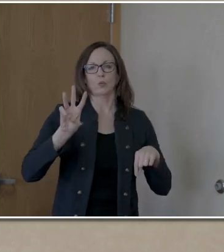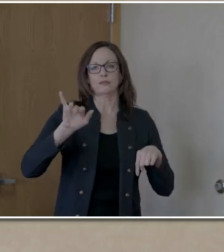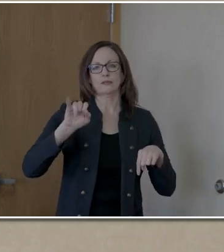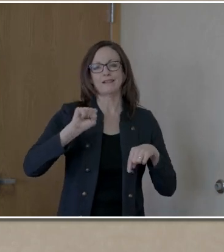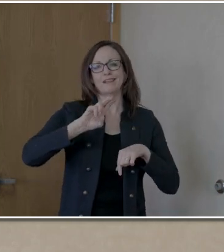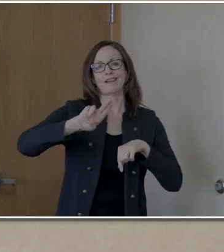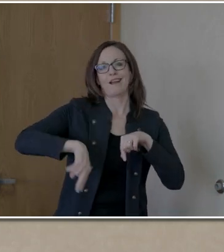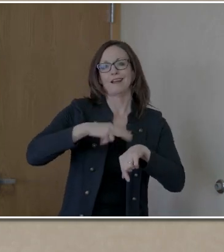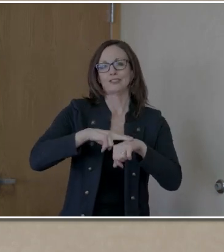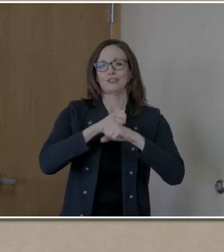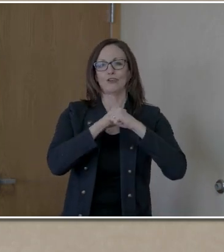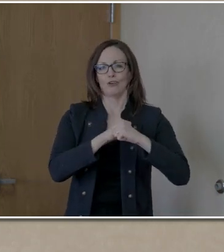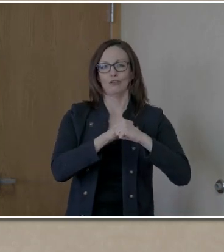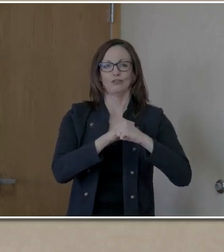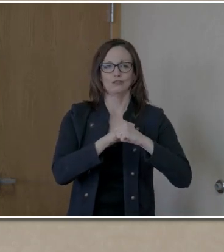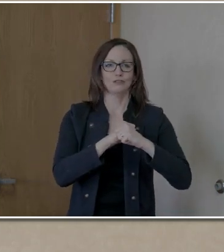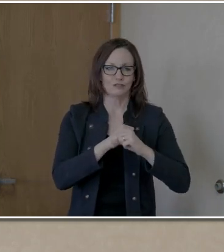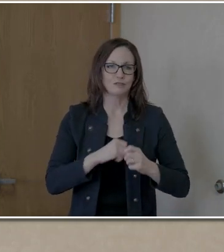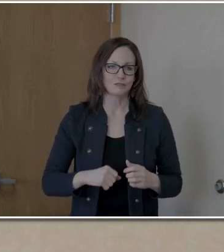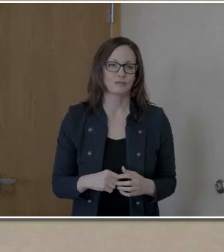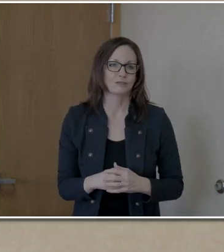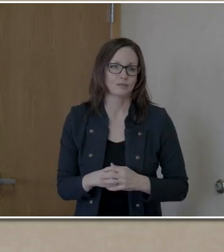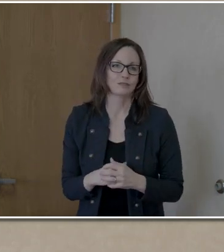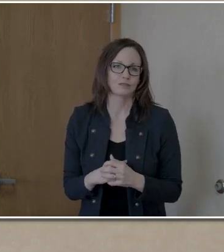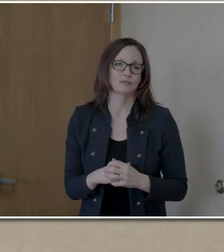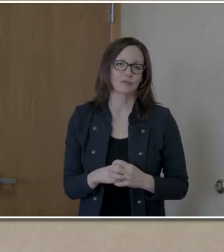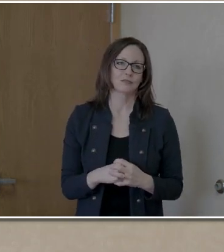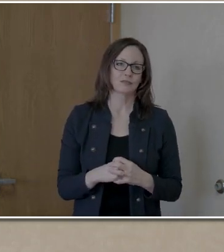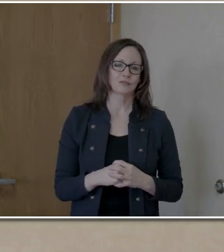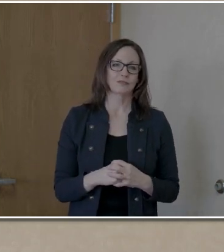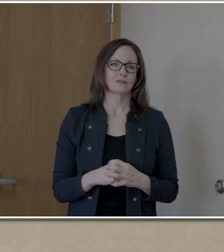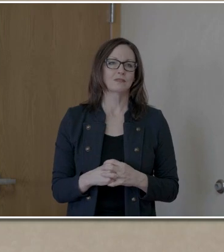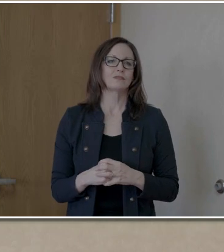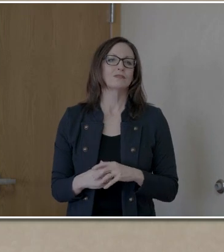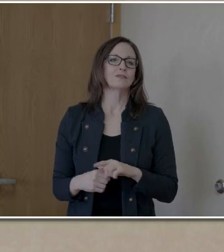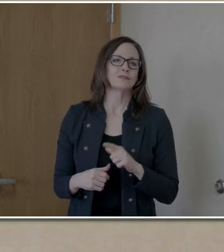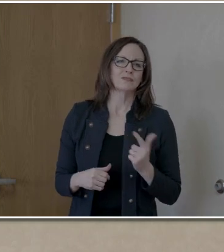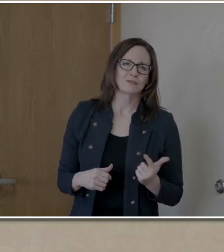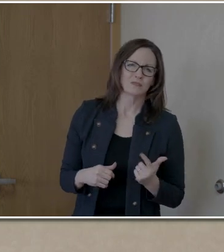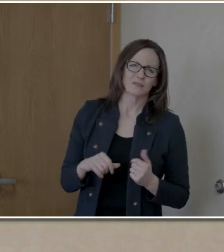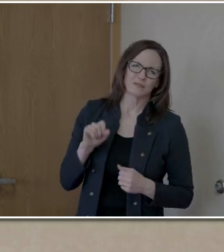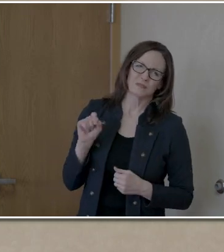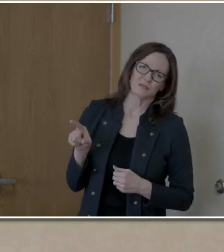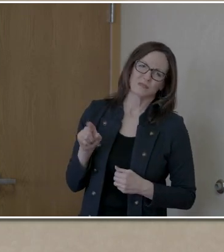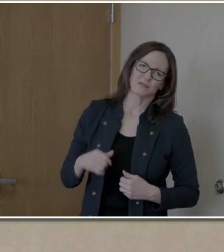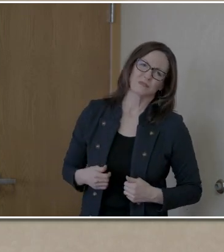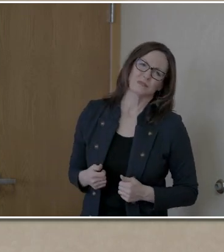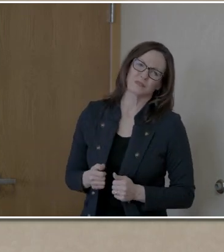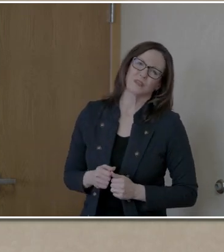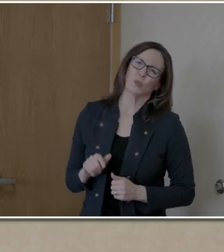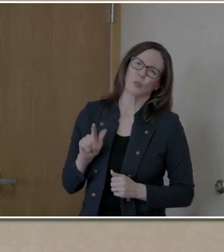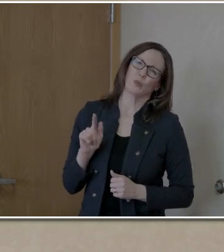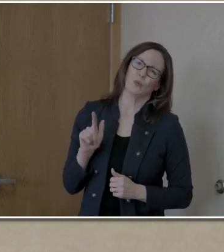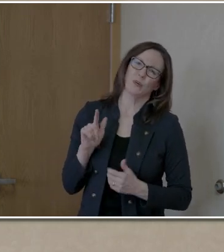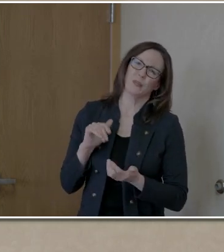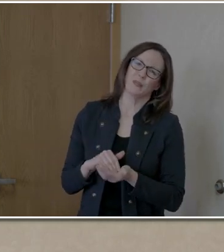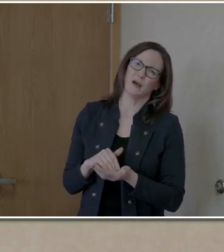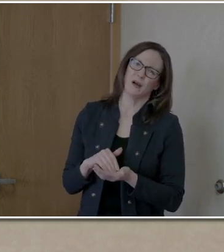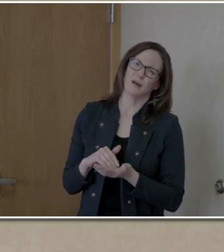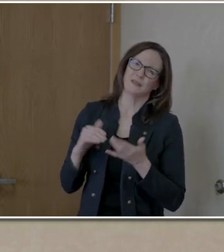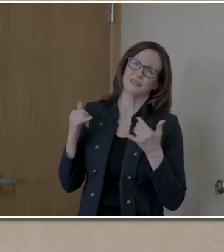presence? Is it mostly still focused on Milwaukee and Madison, or will it be expanding into central Wisconsin as